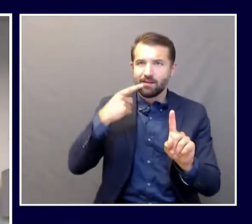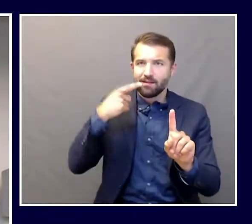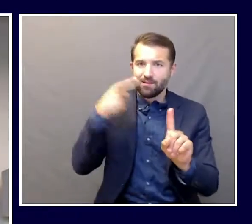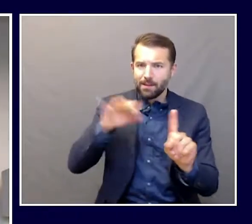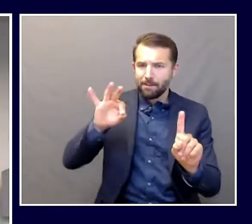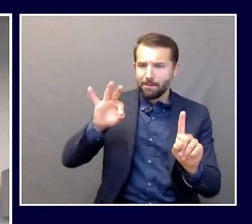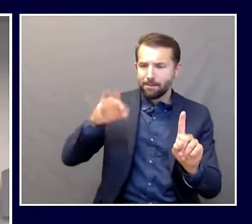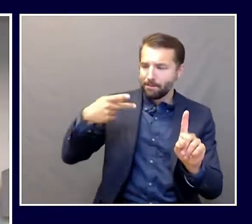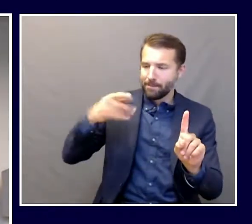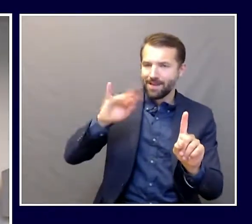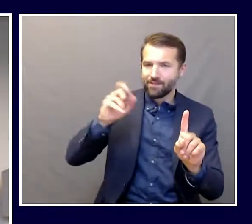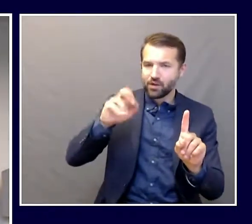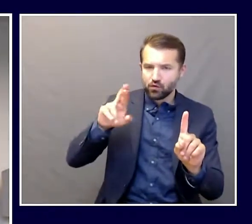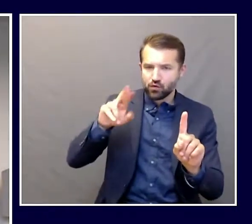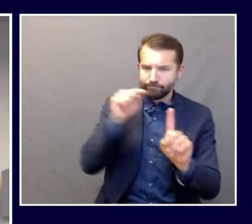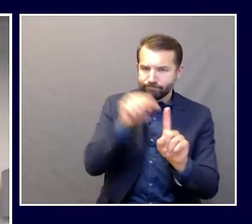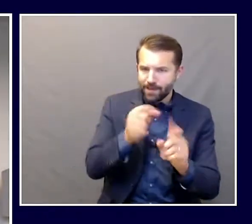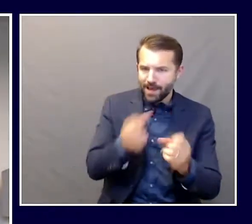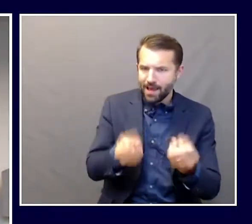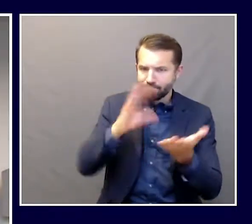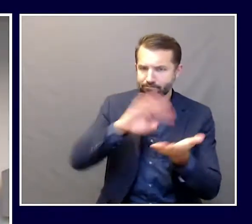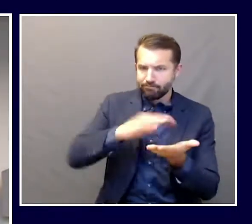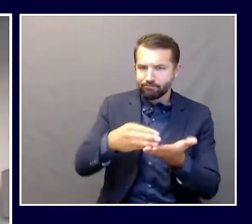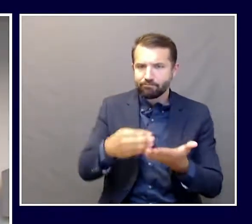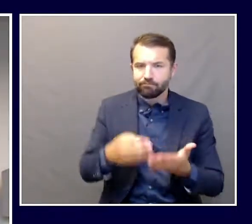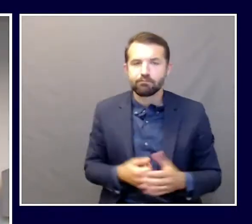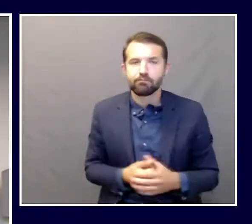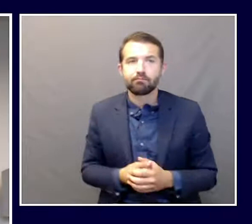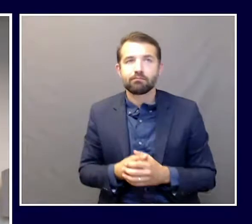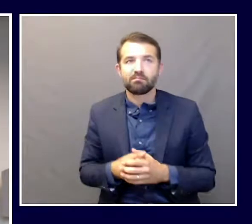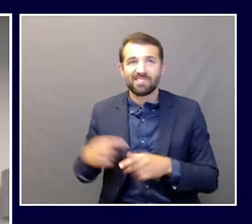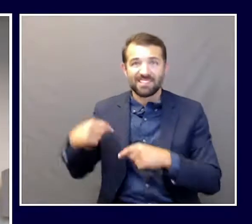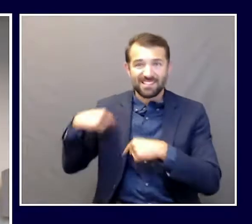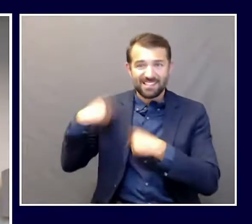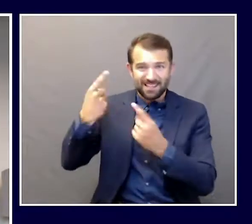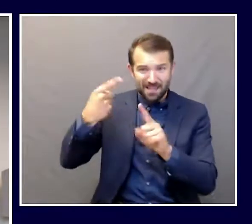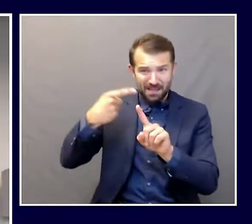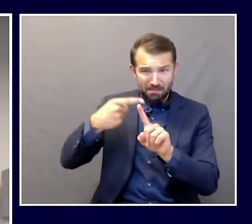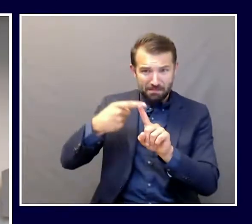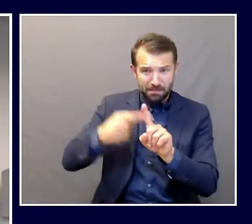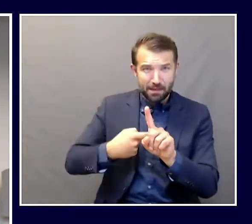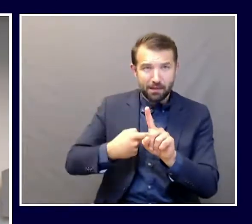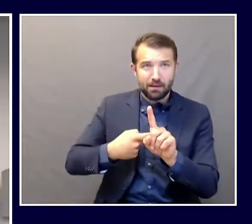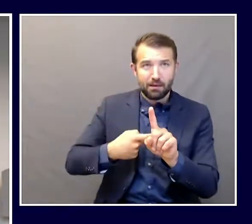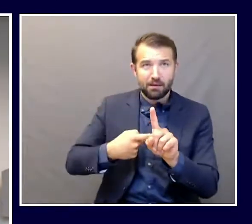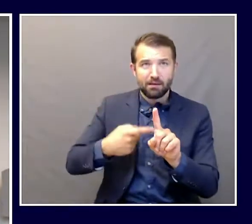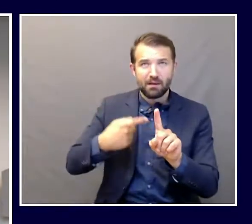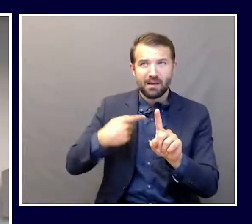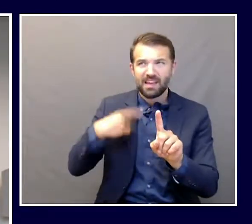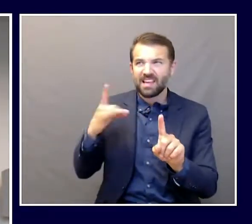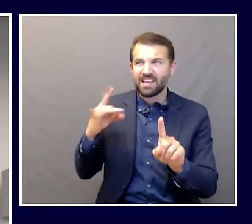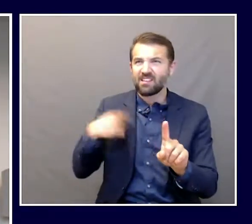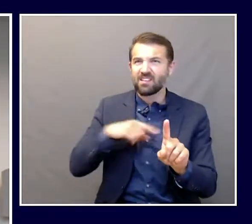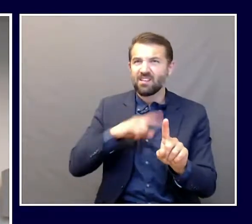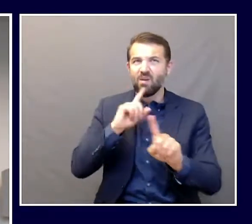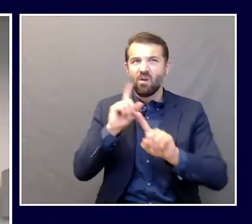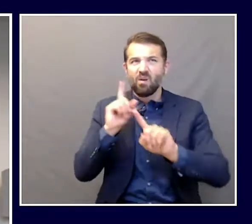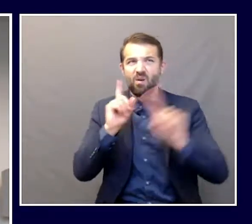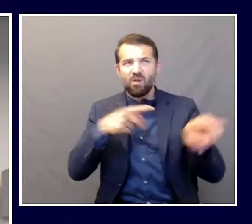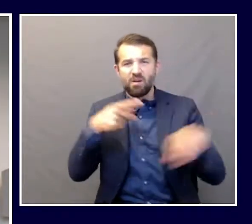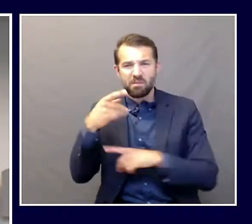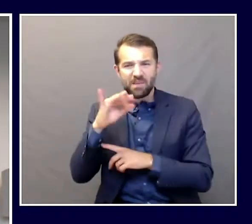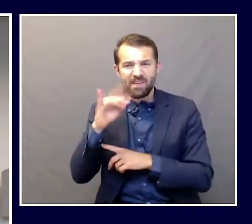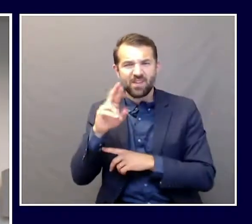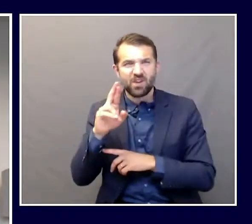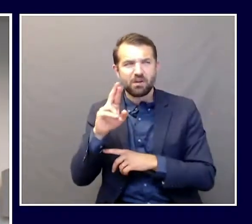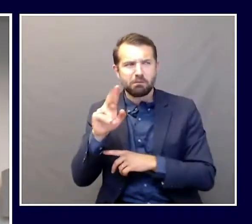Over the past month, I don't know that we've put in any orders for Pfizer over the past month. I can check.